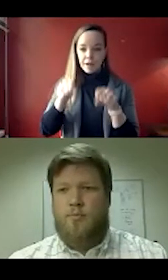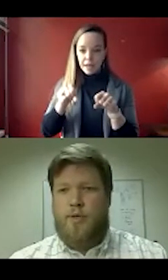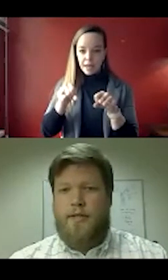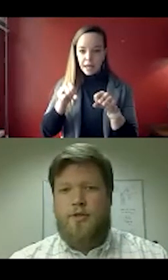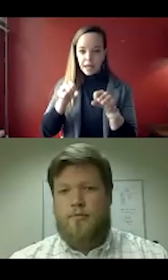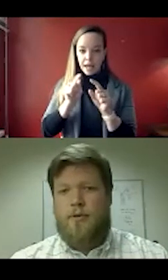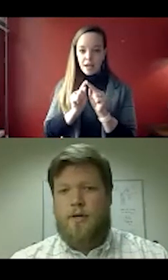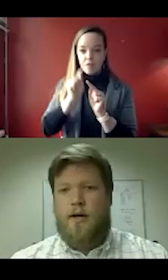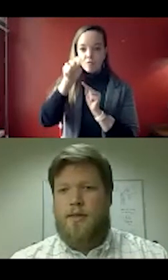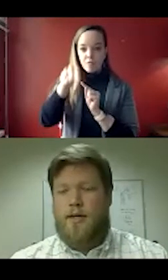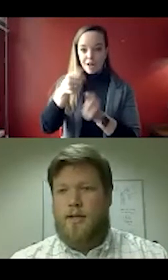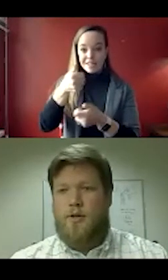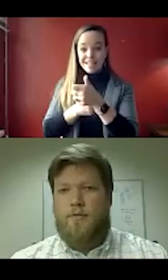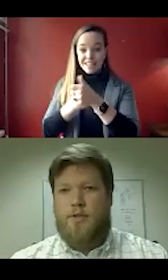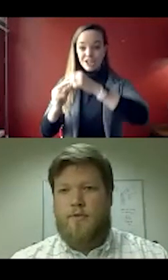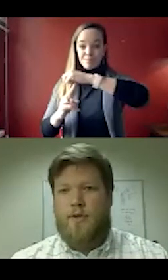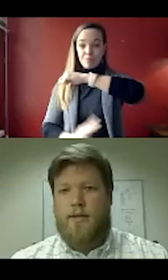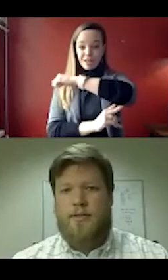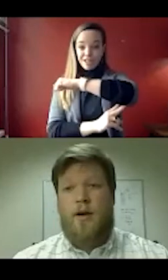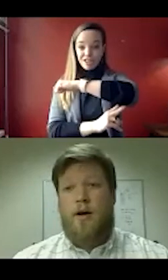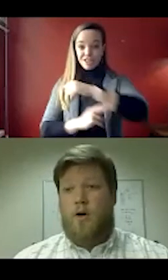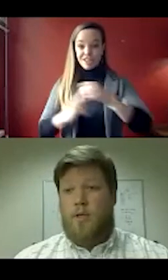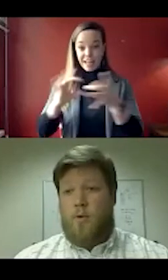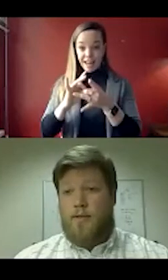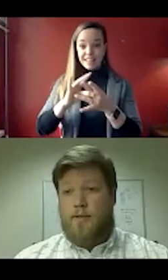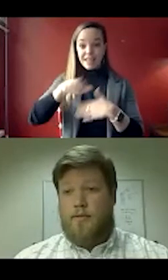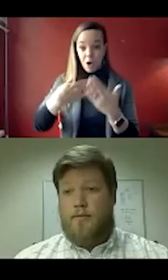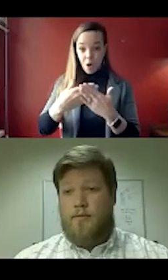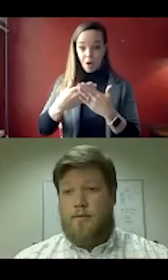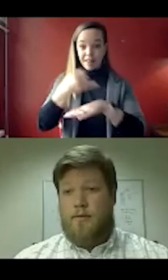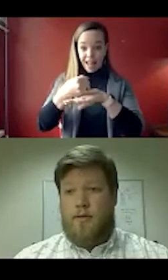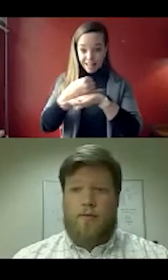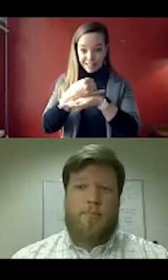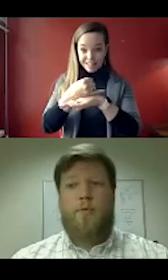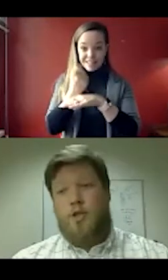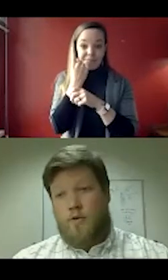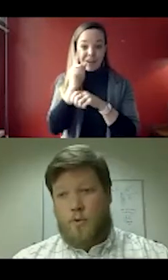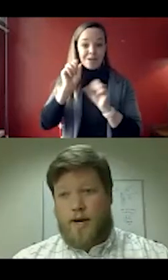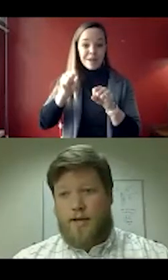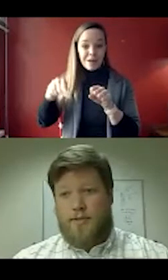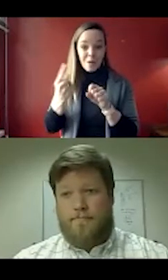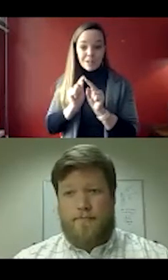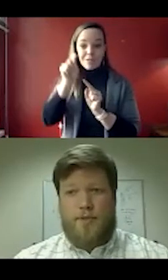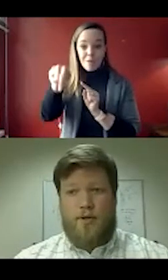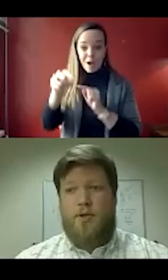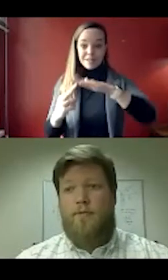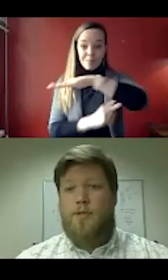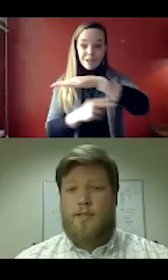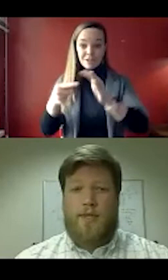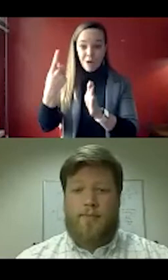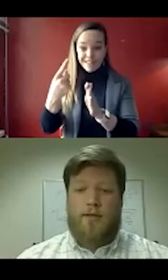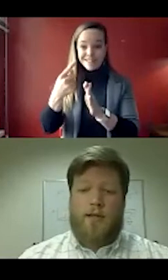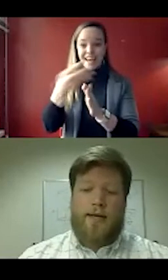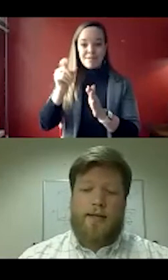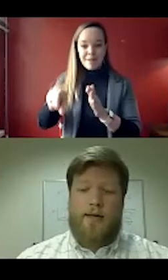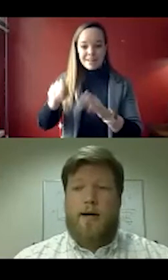single bridge that connected all of those different islands only once, but reaching all 4 of the islands. So to give you a sense of what